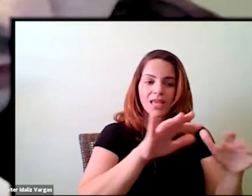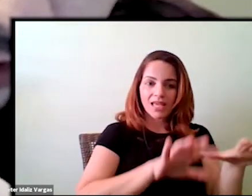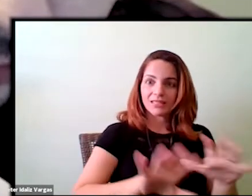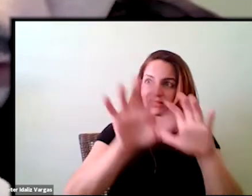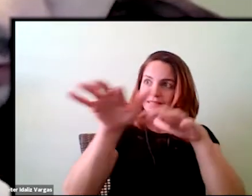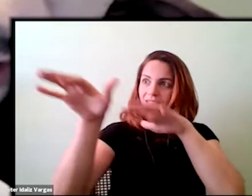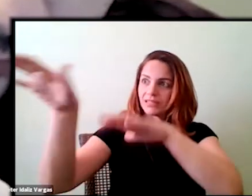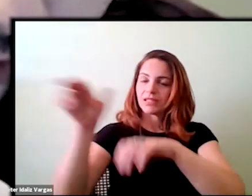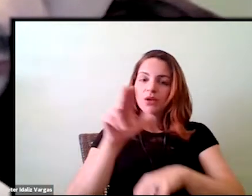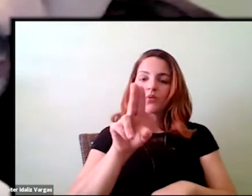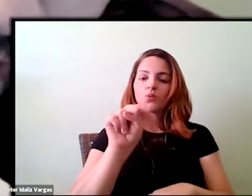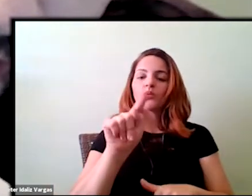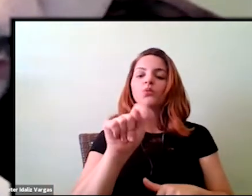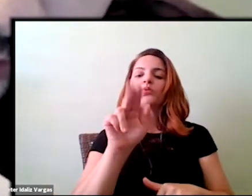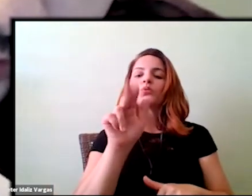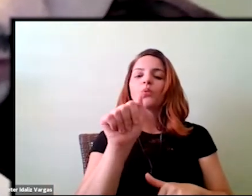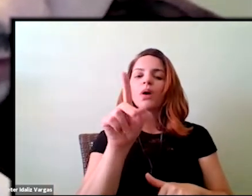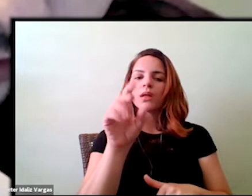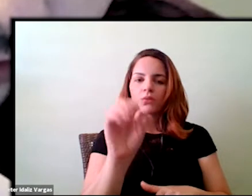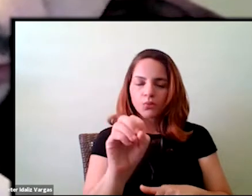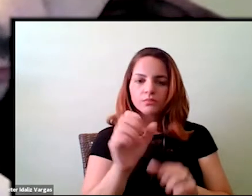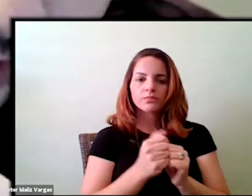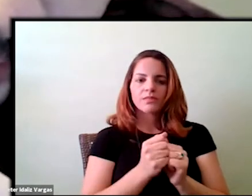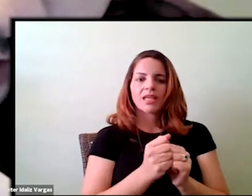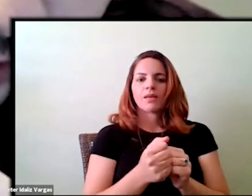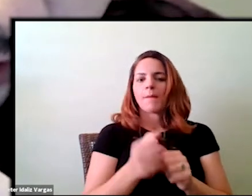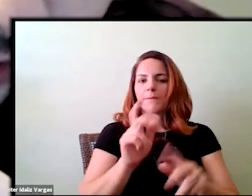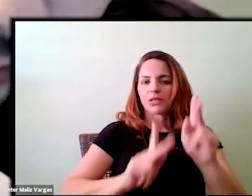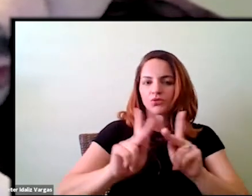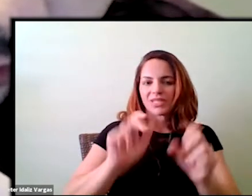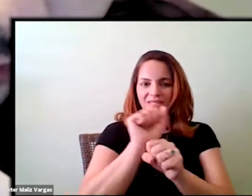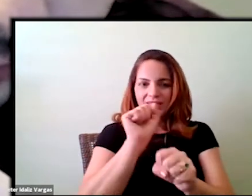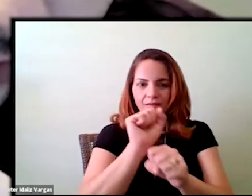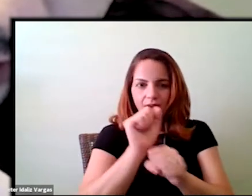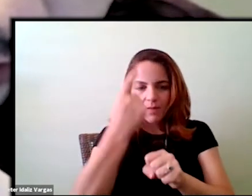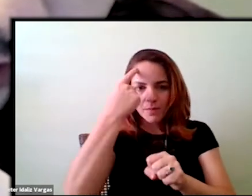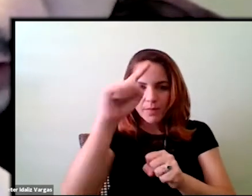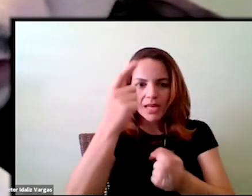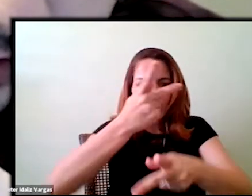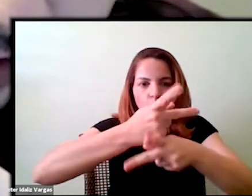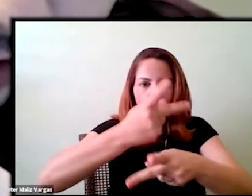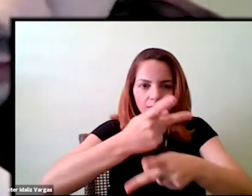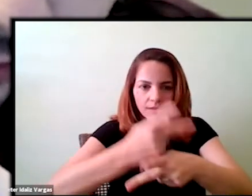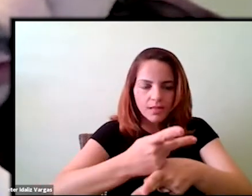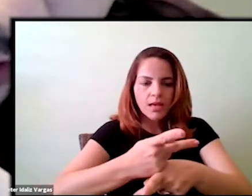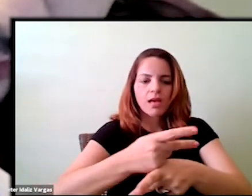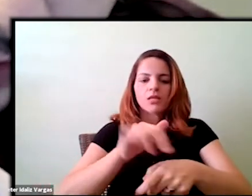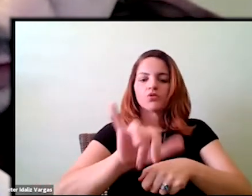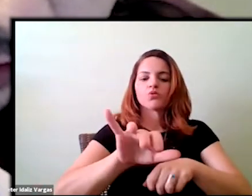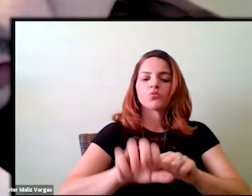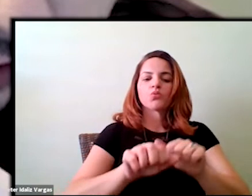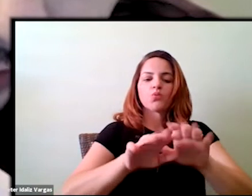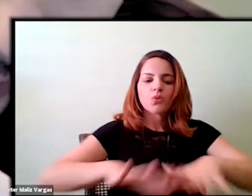Sanchez labored to keep their small farm from the creditors. When the Spanish-American War and the Great San Ciriaco hurricane